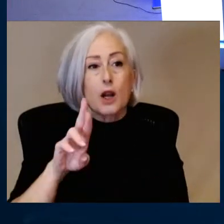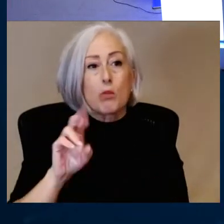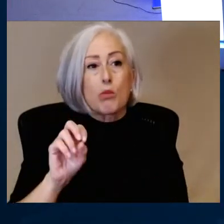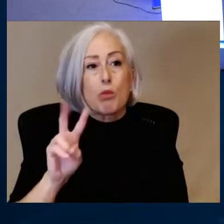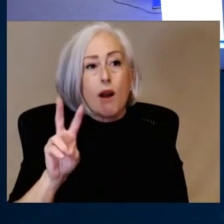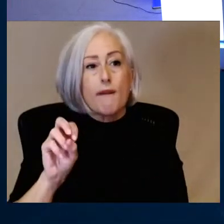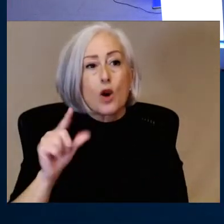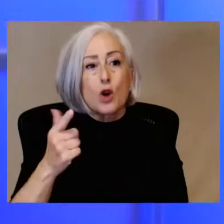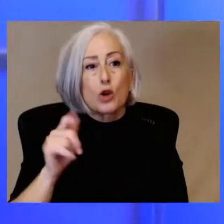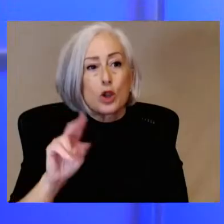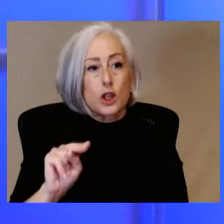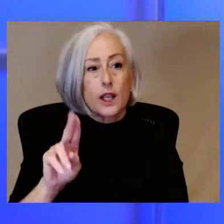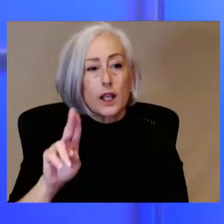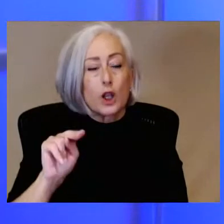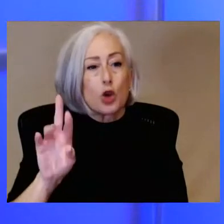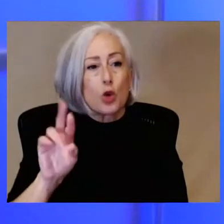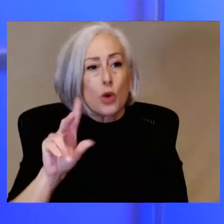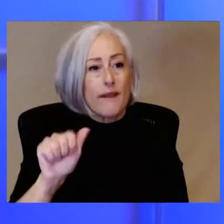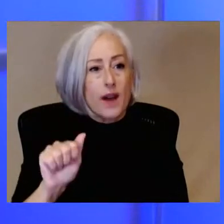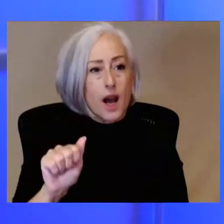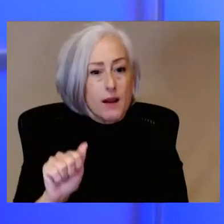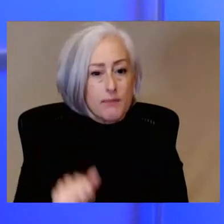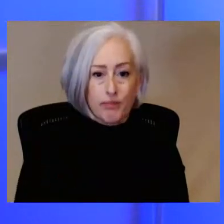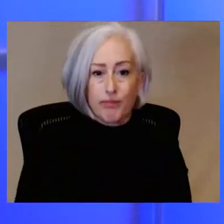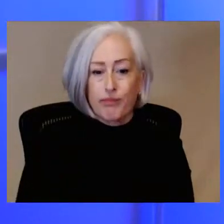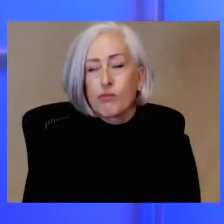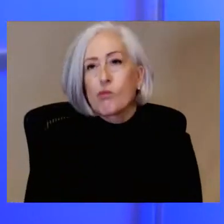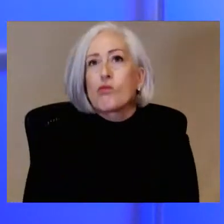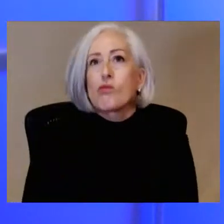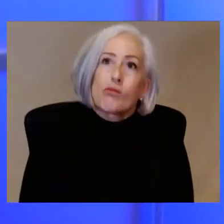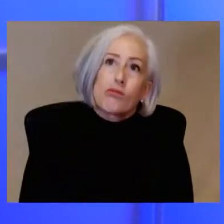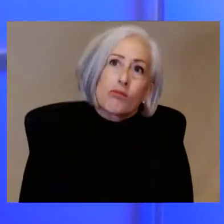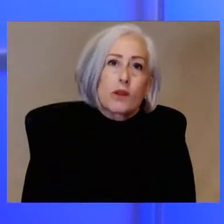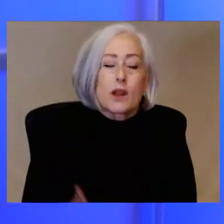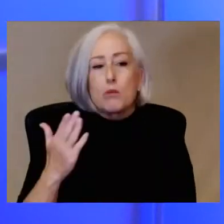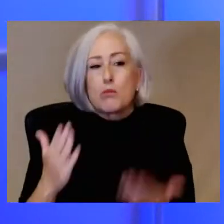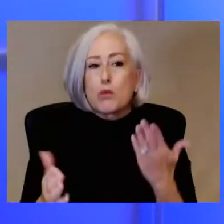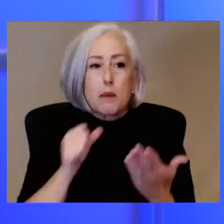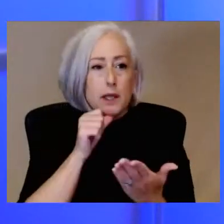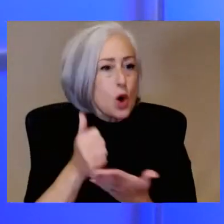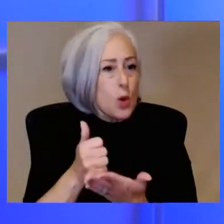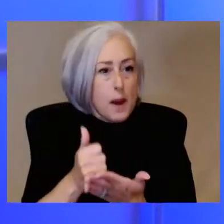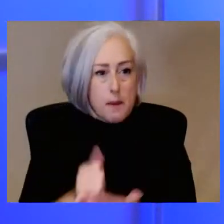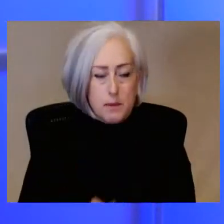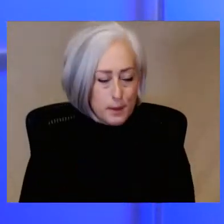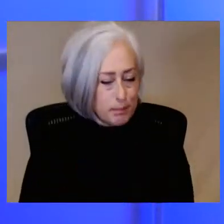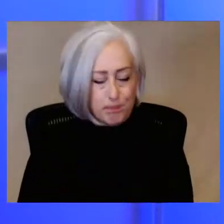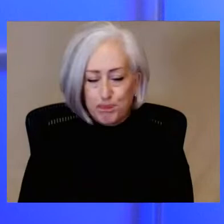So our take on those is they probably don't help.